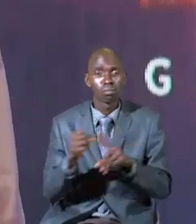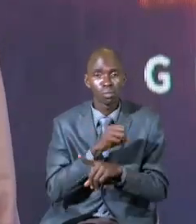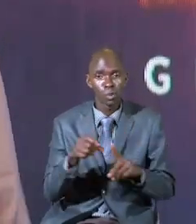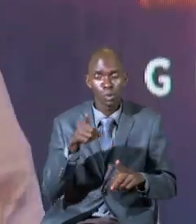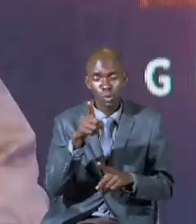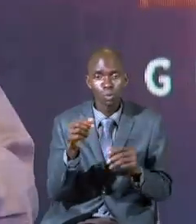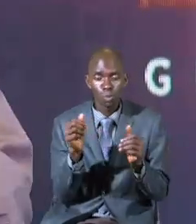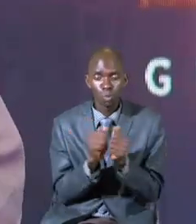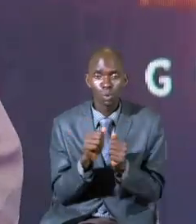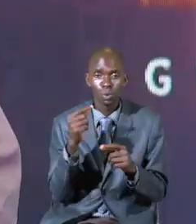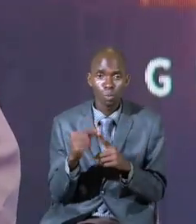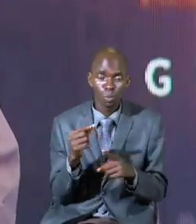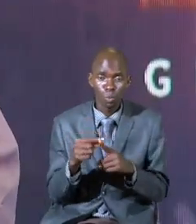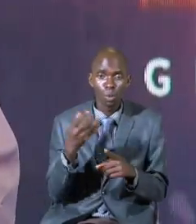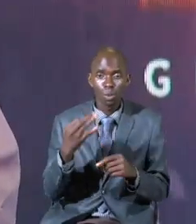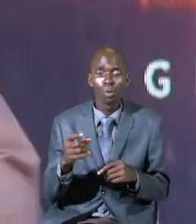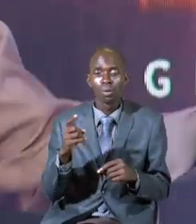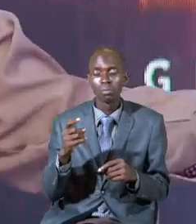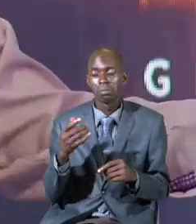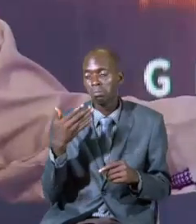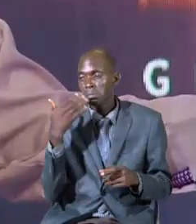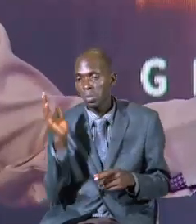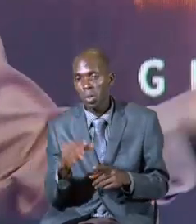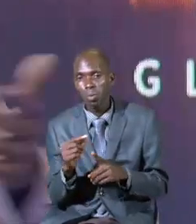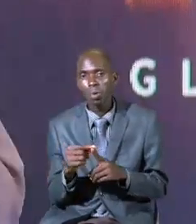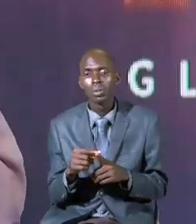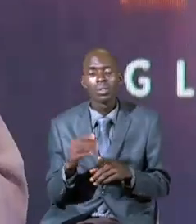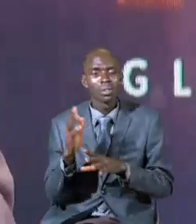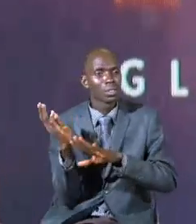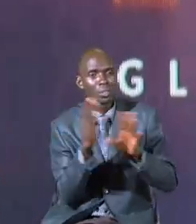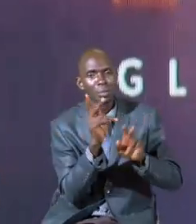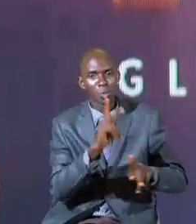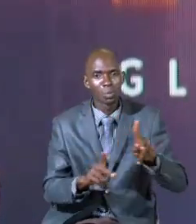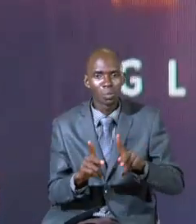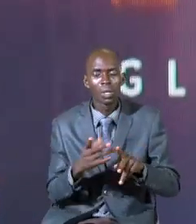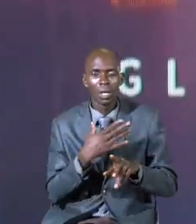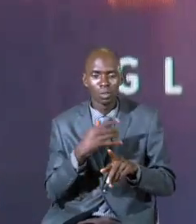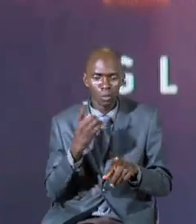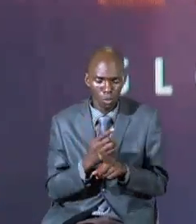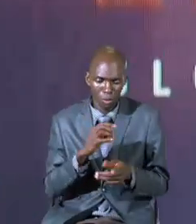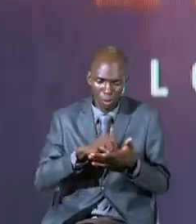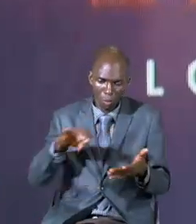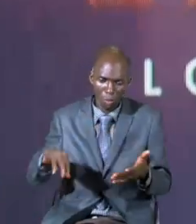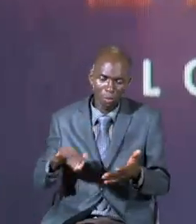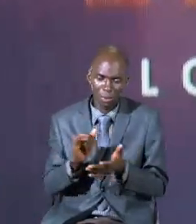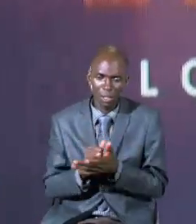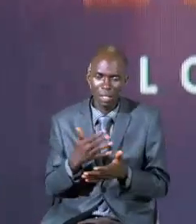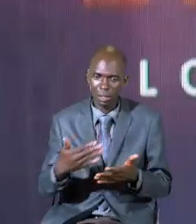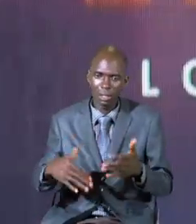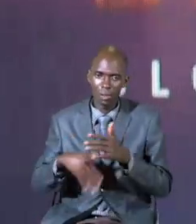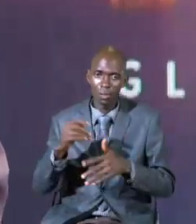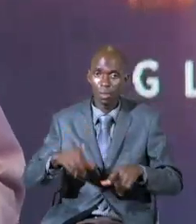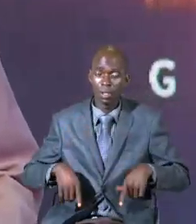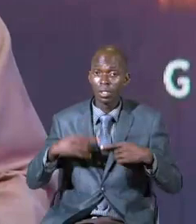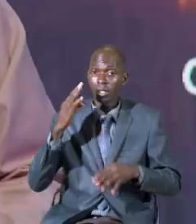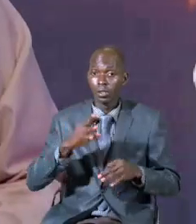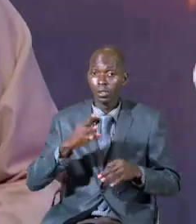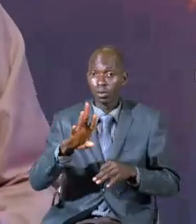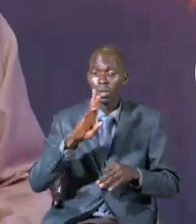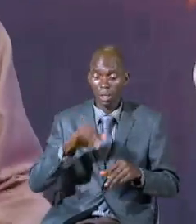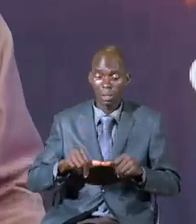that poison in your system. And become, if you remain alive, you'll become greater than those people